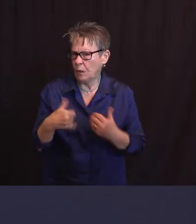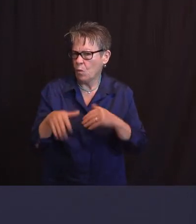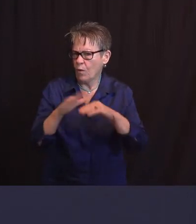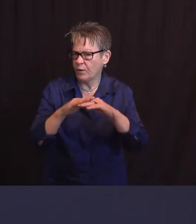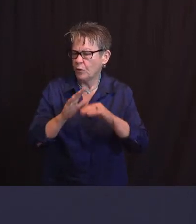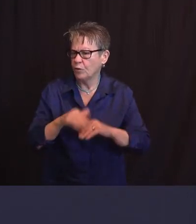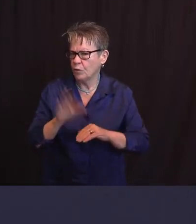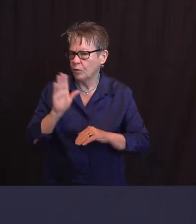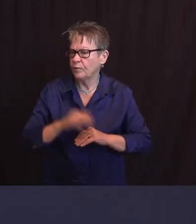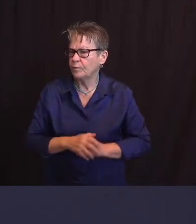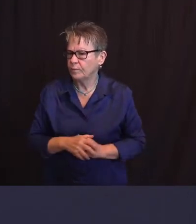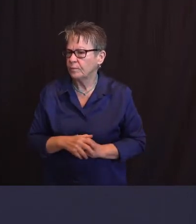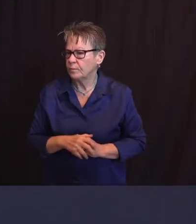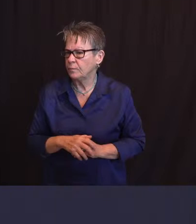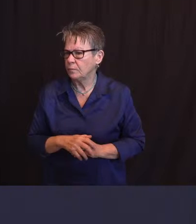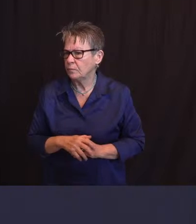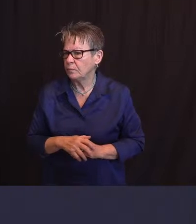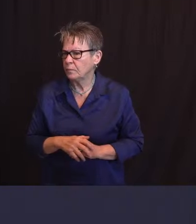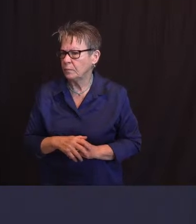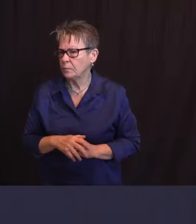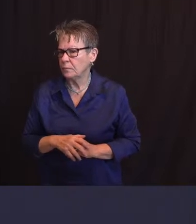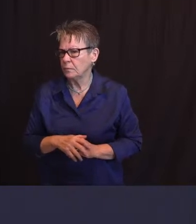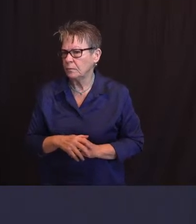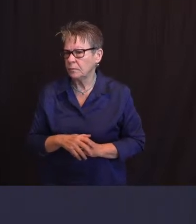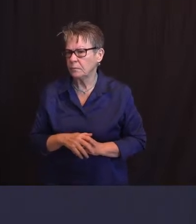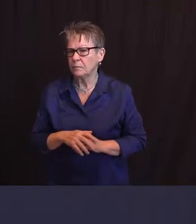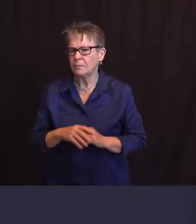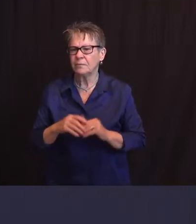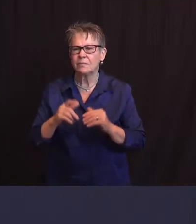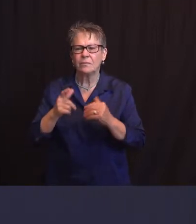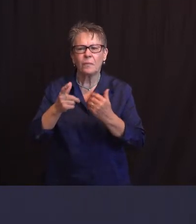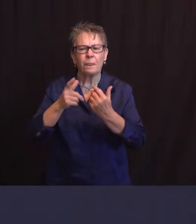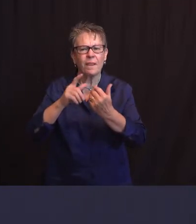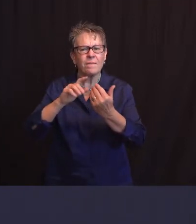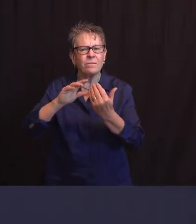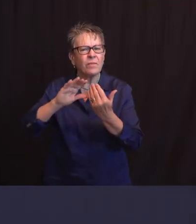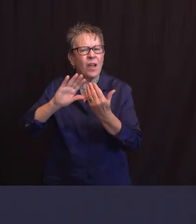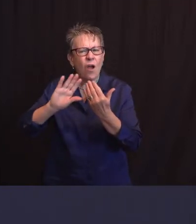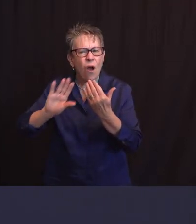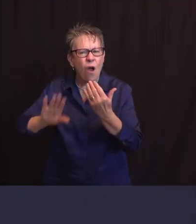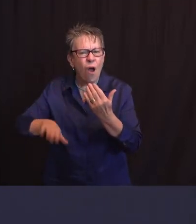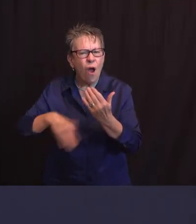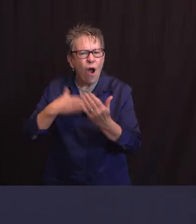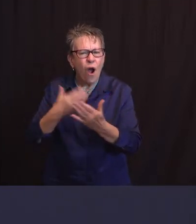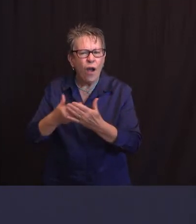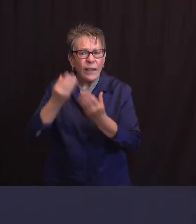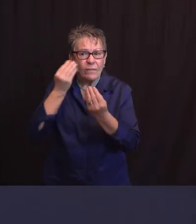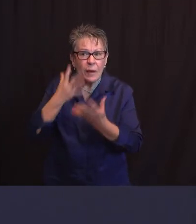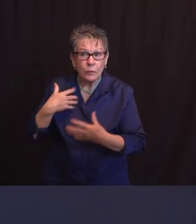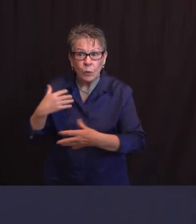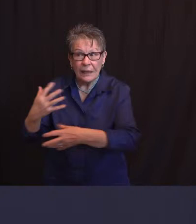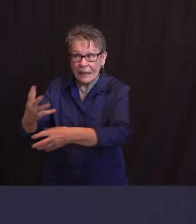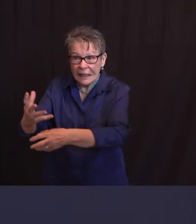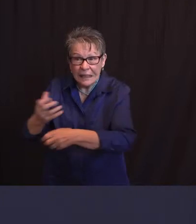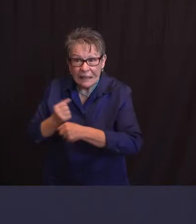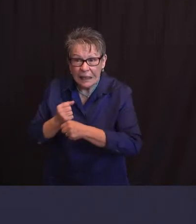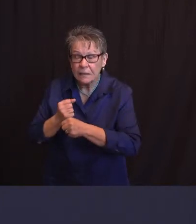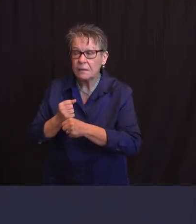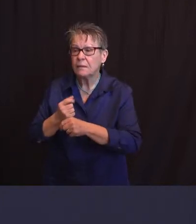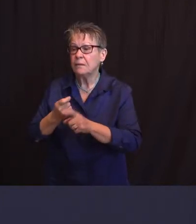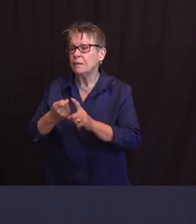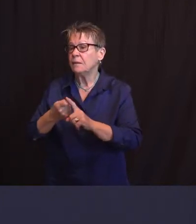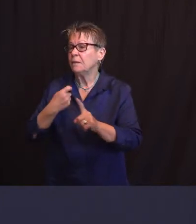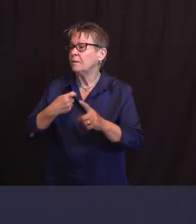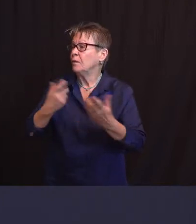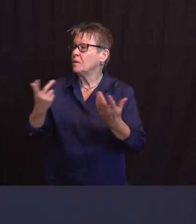getting going to impact decisions that are made about graduations, proms, outdoor